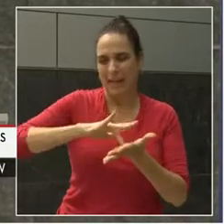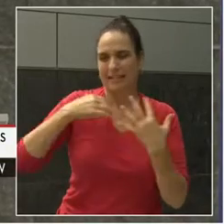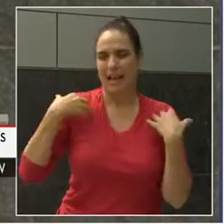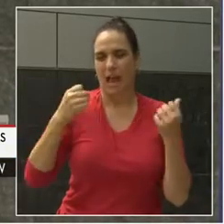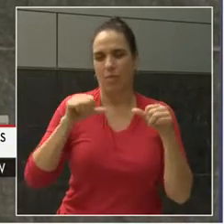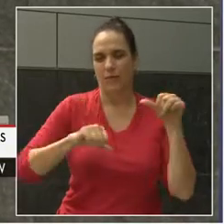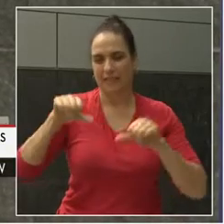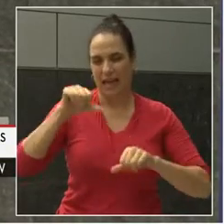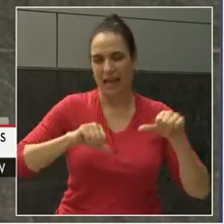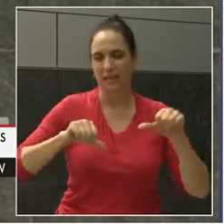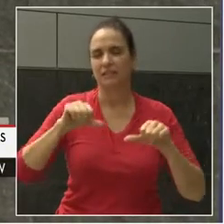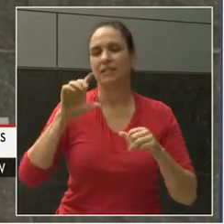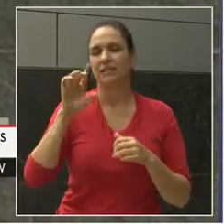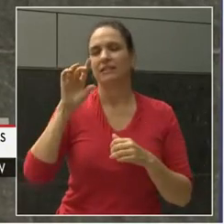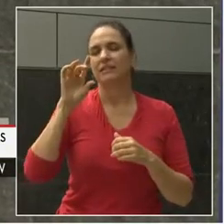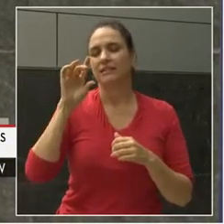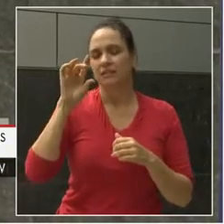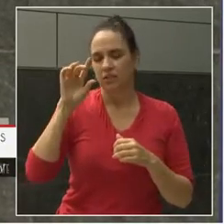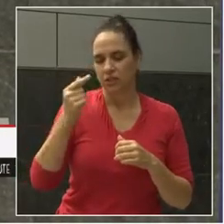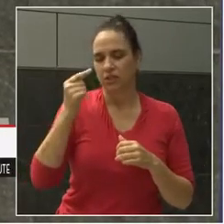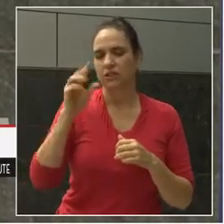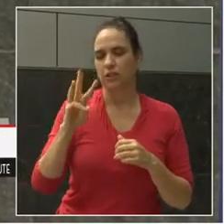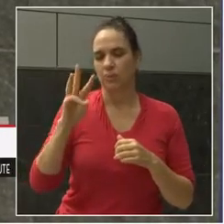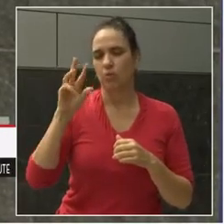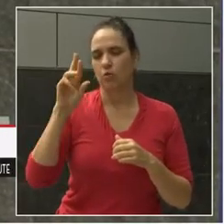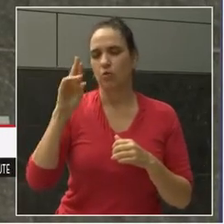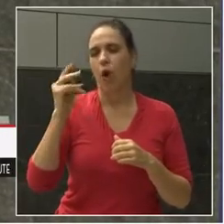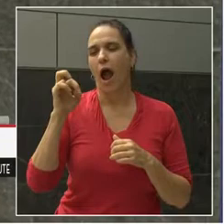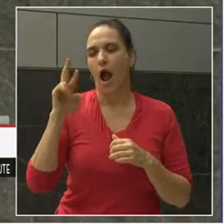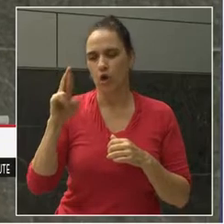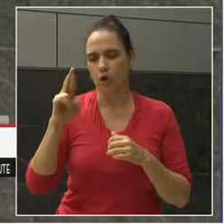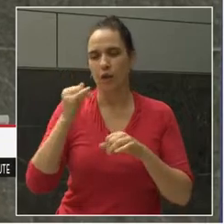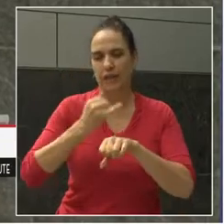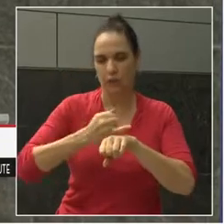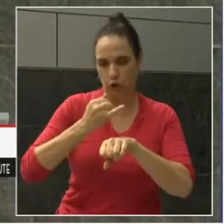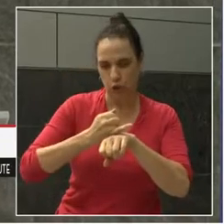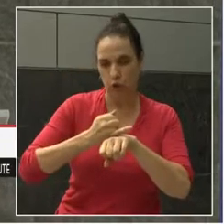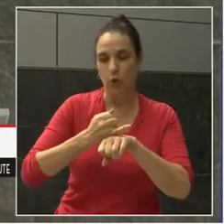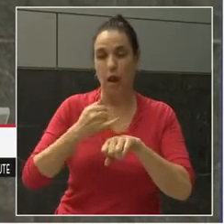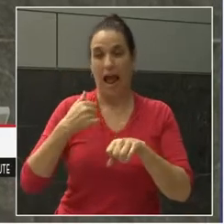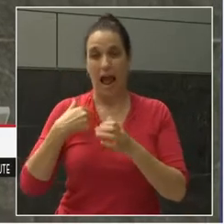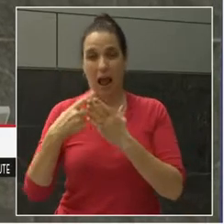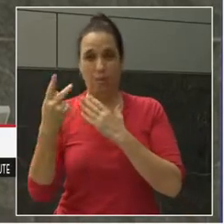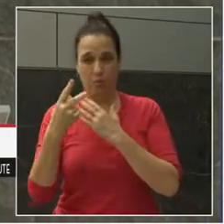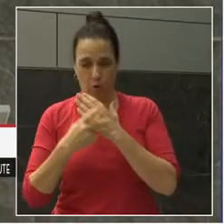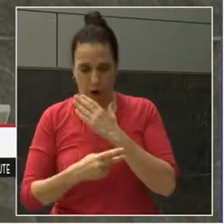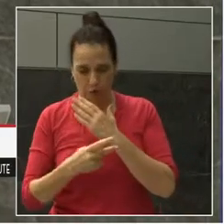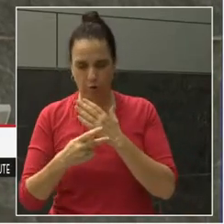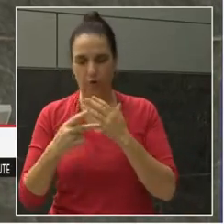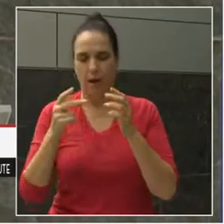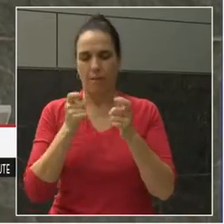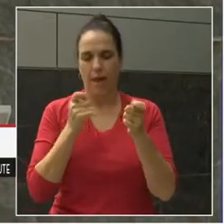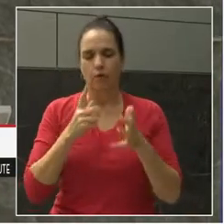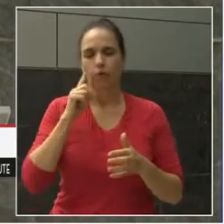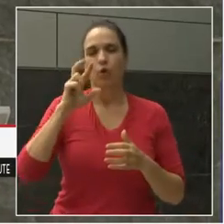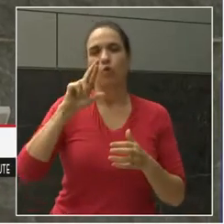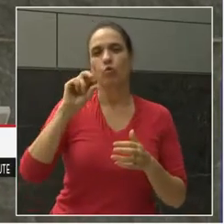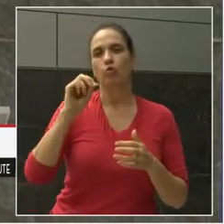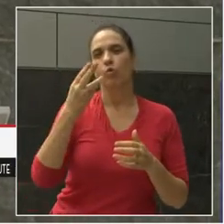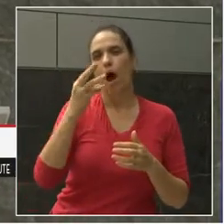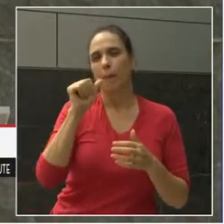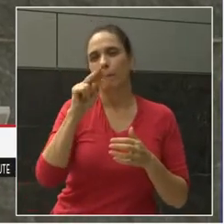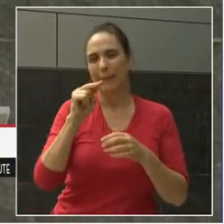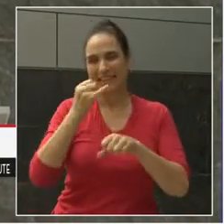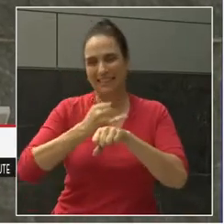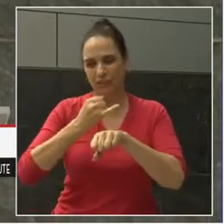Rodham Institute, and DCCTE. As the program manager of the Rodham Institute and chair of the Health